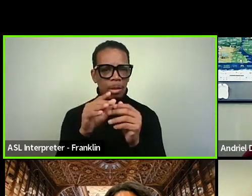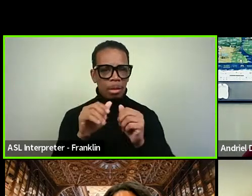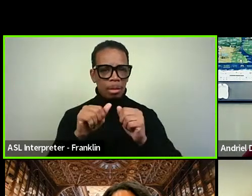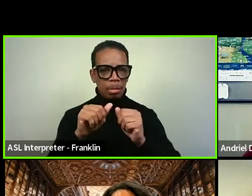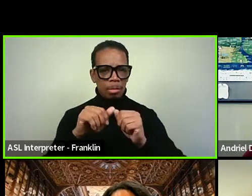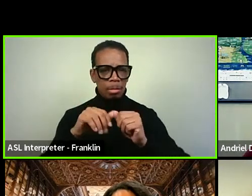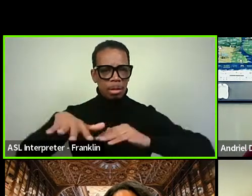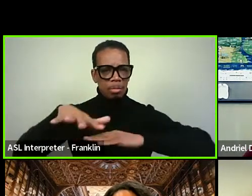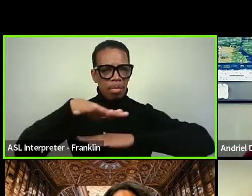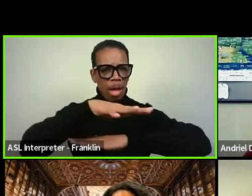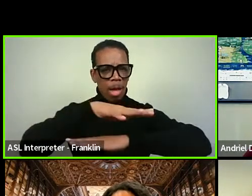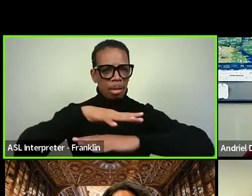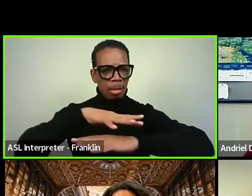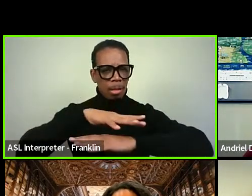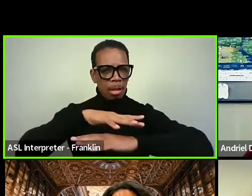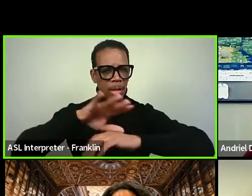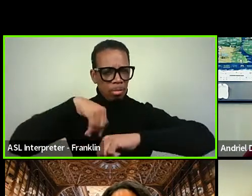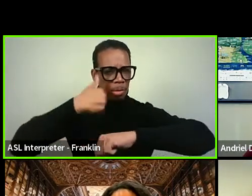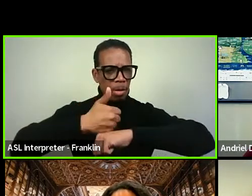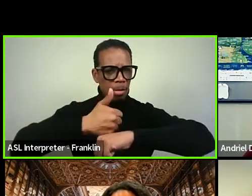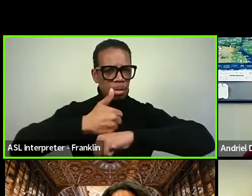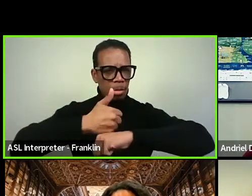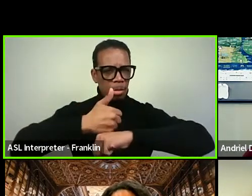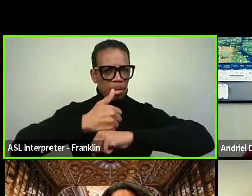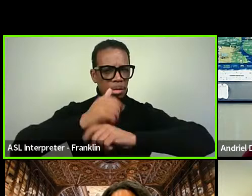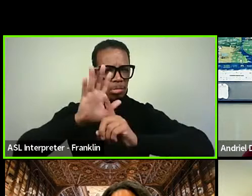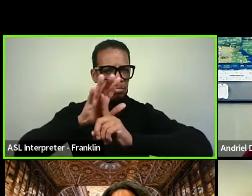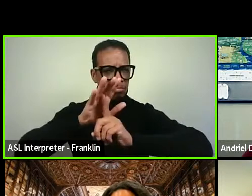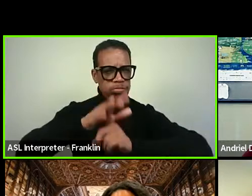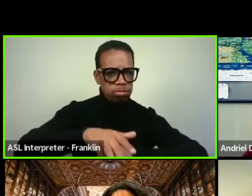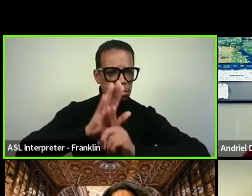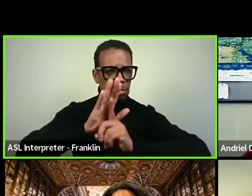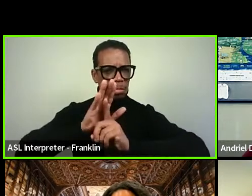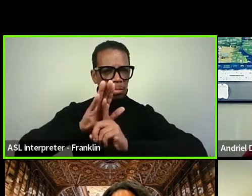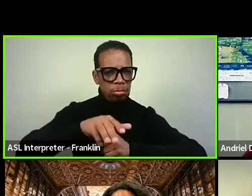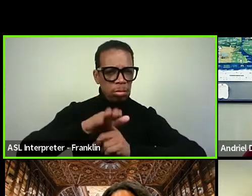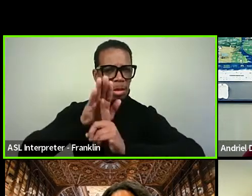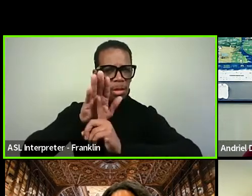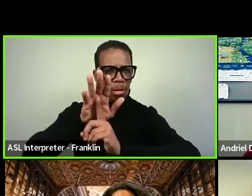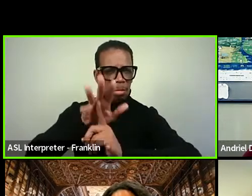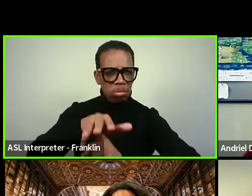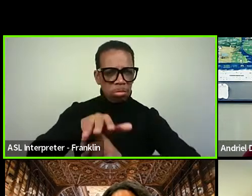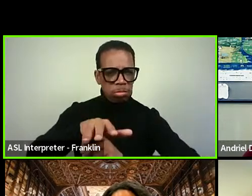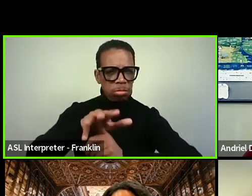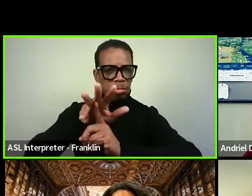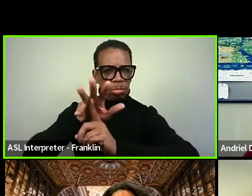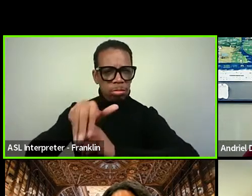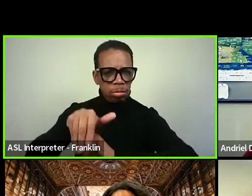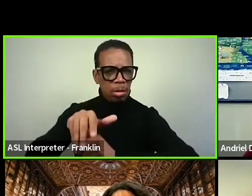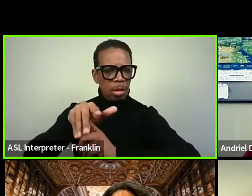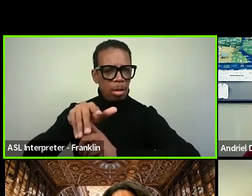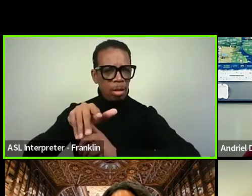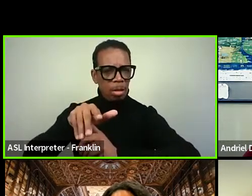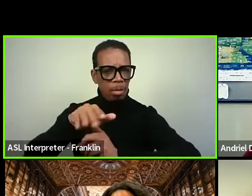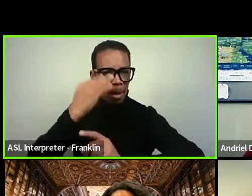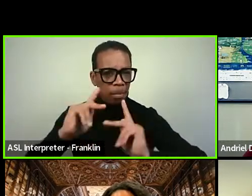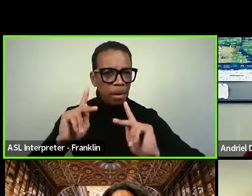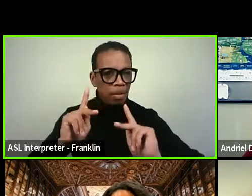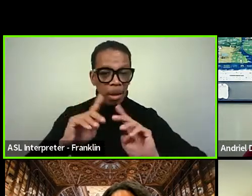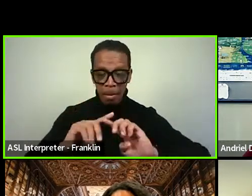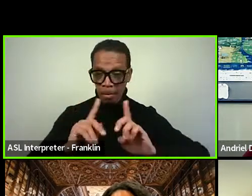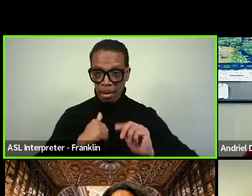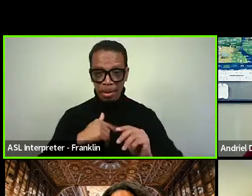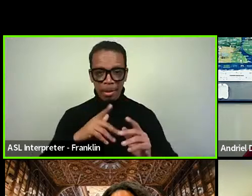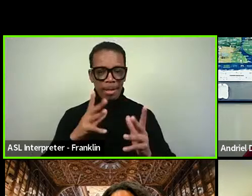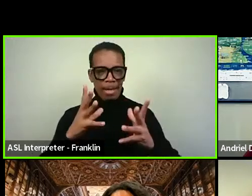built to oppress, marginalize and minoritized humans. Like that's the reality of it. Accepting